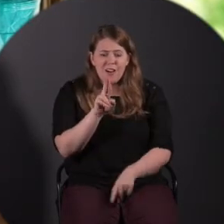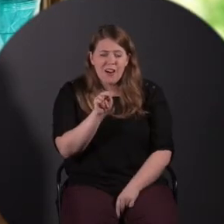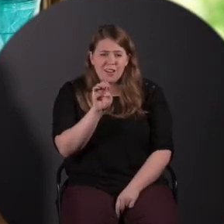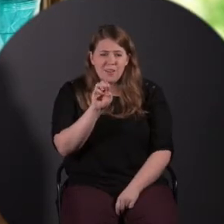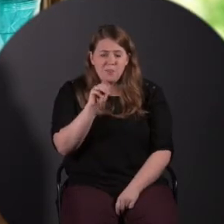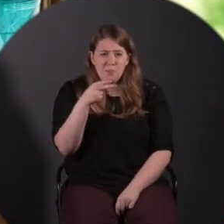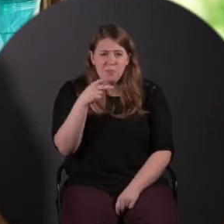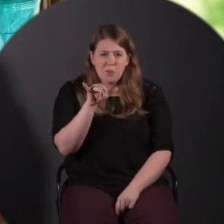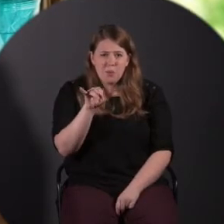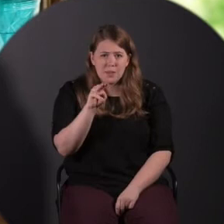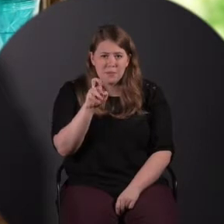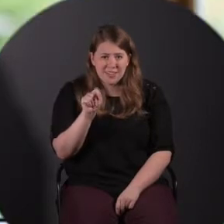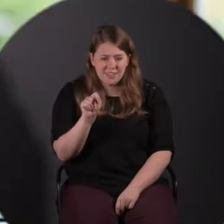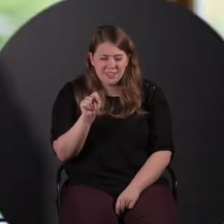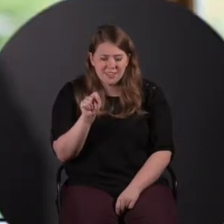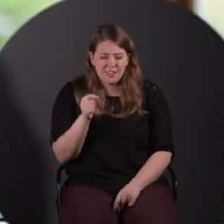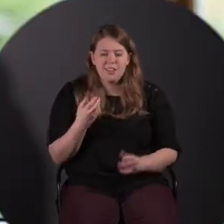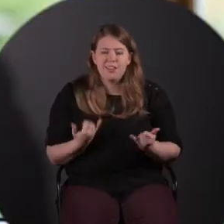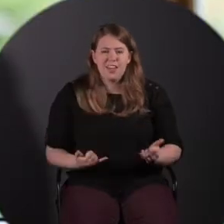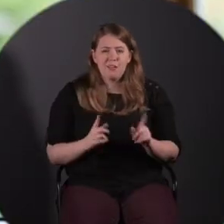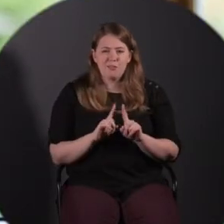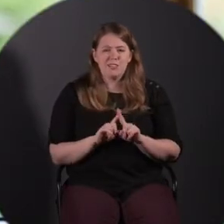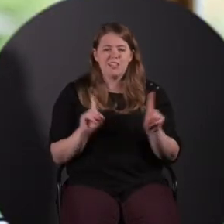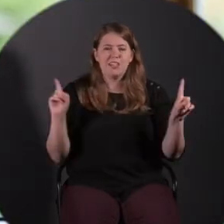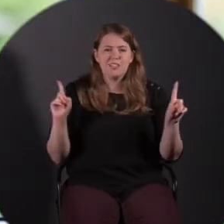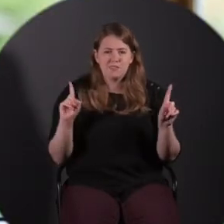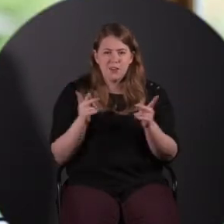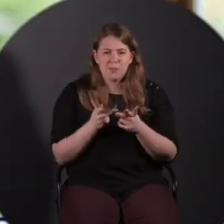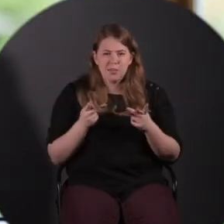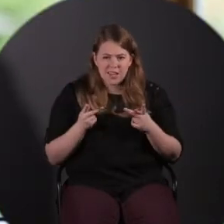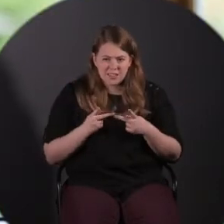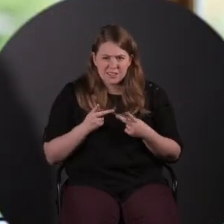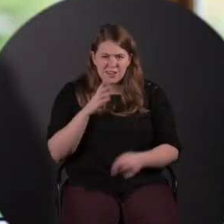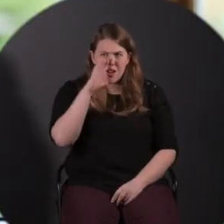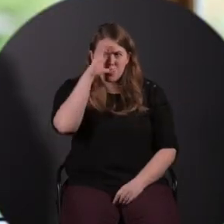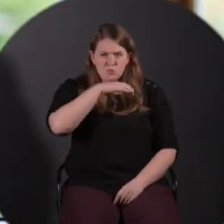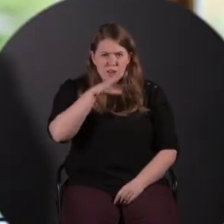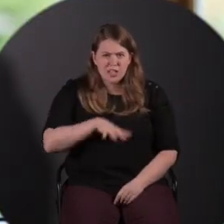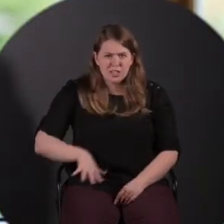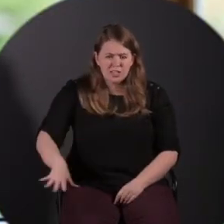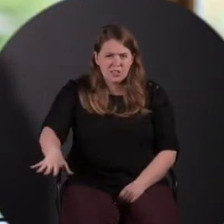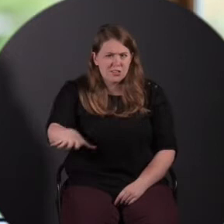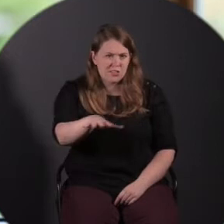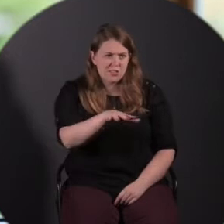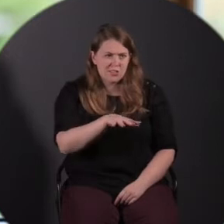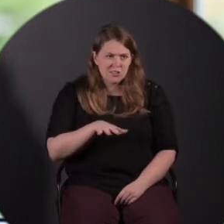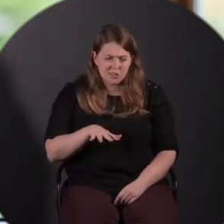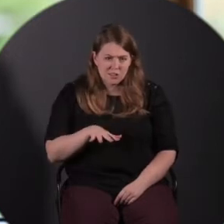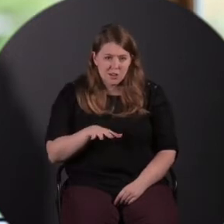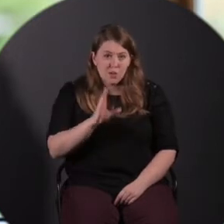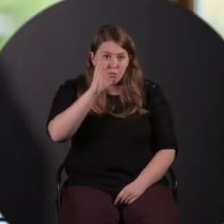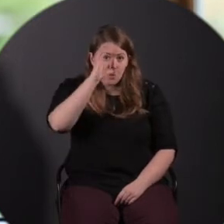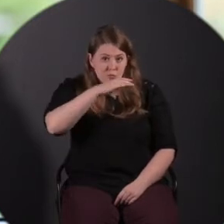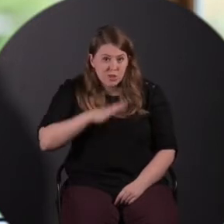a strange land. And we're reminded that a strange land requires strong